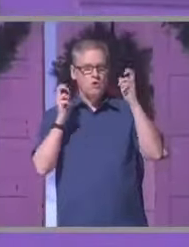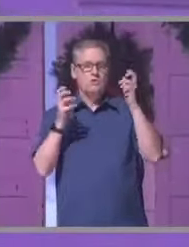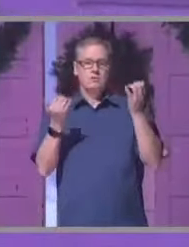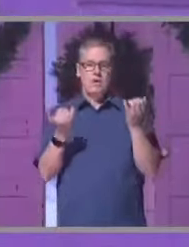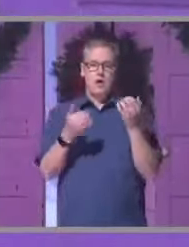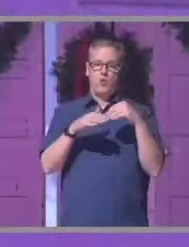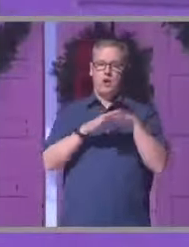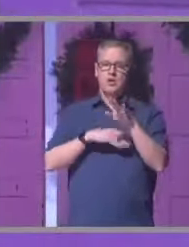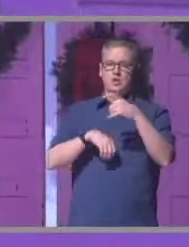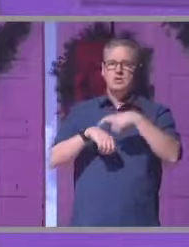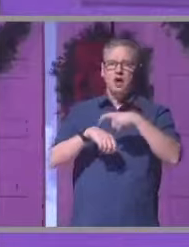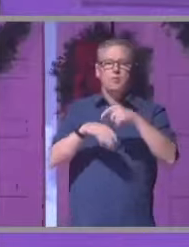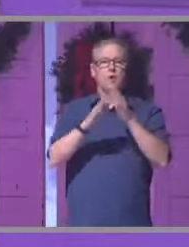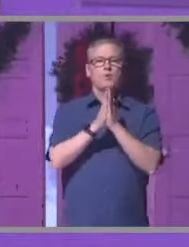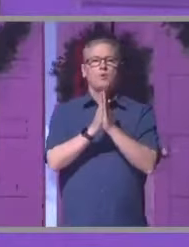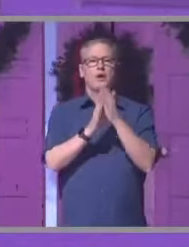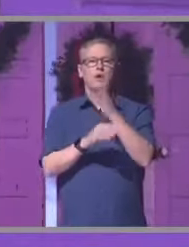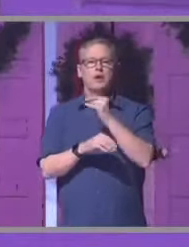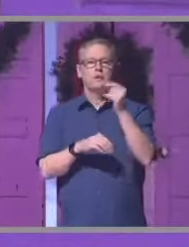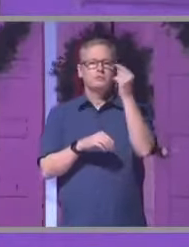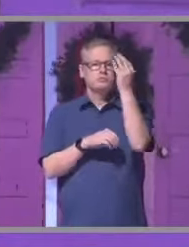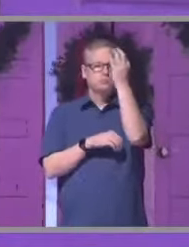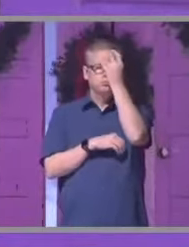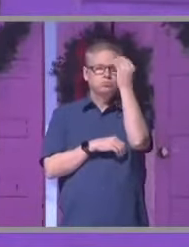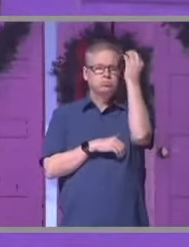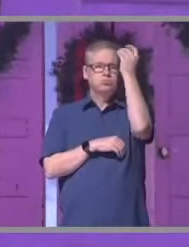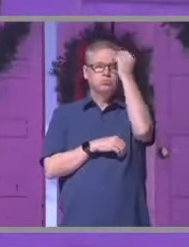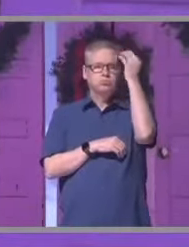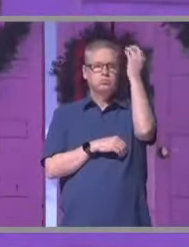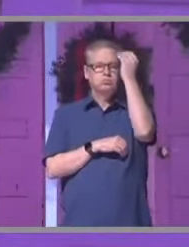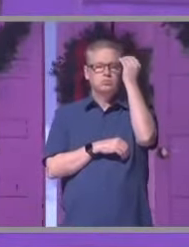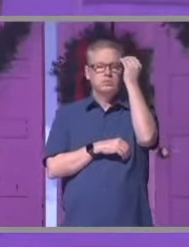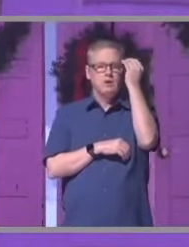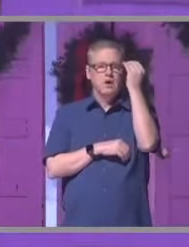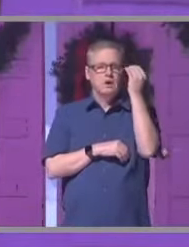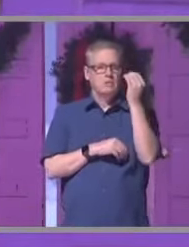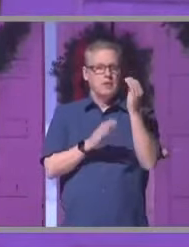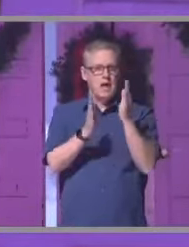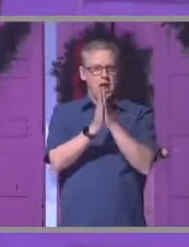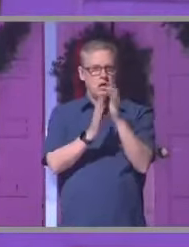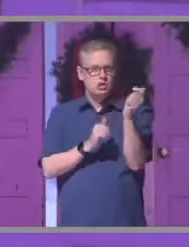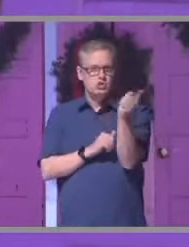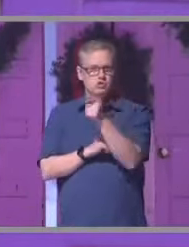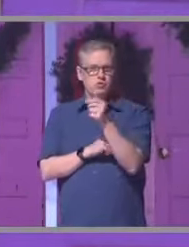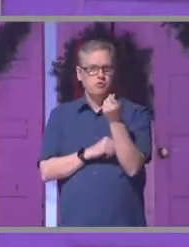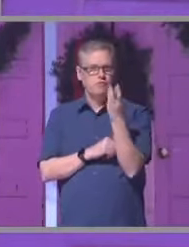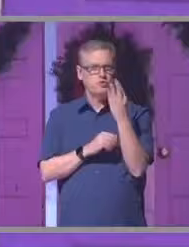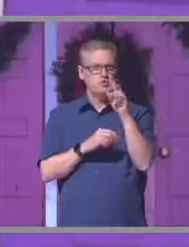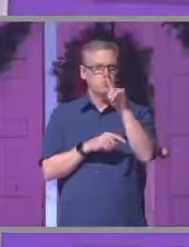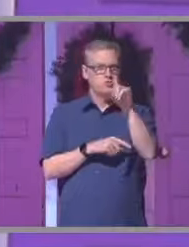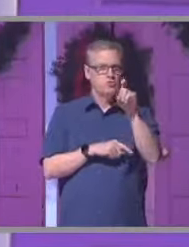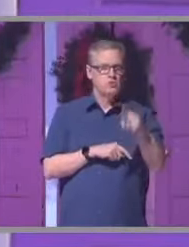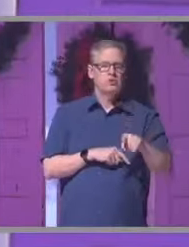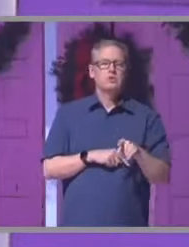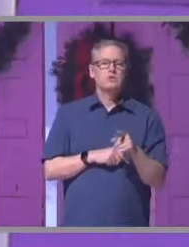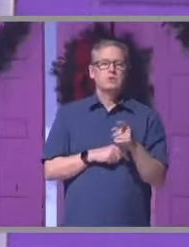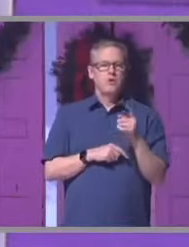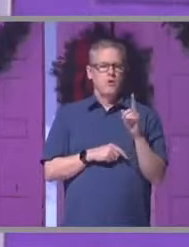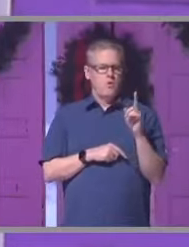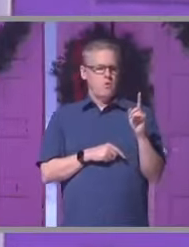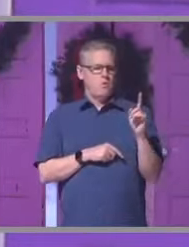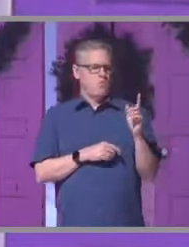time of prayer and reflection. And I just want to ask you a few questions. Where are